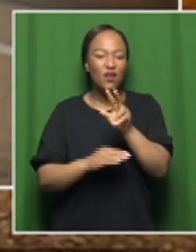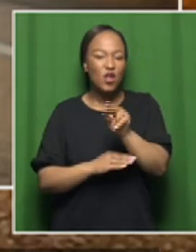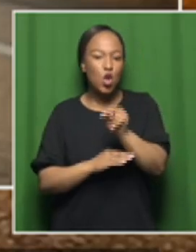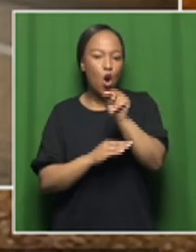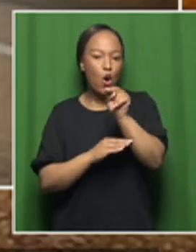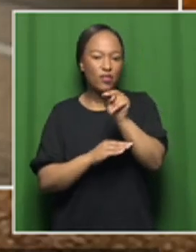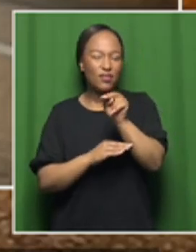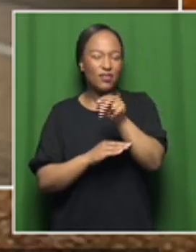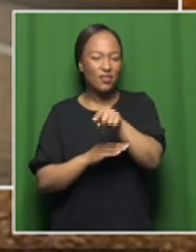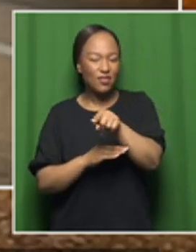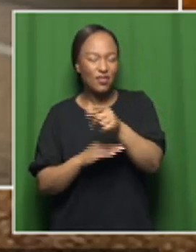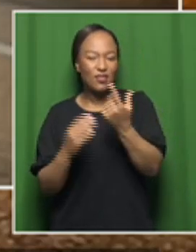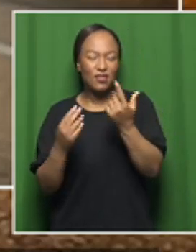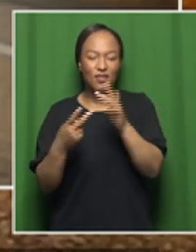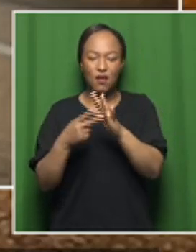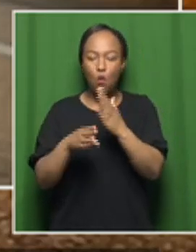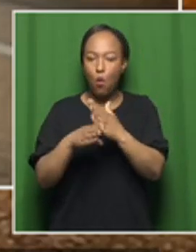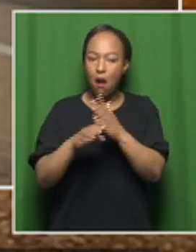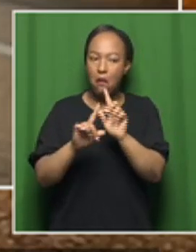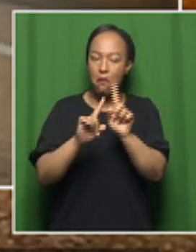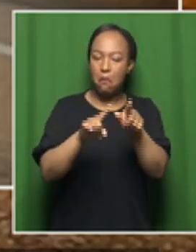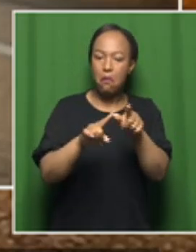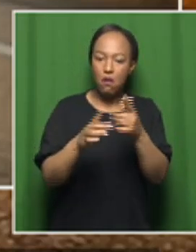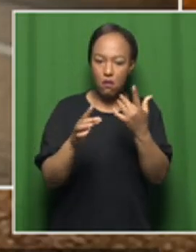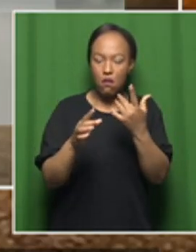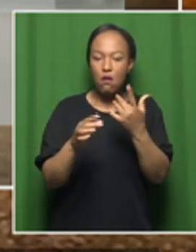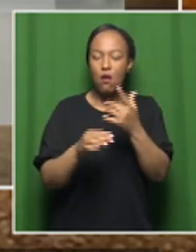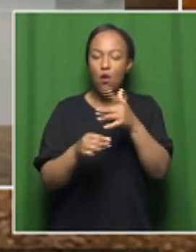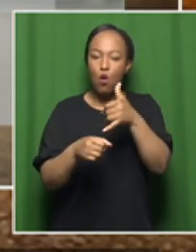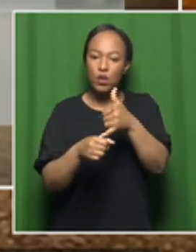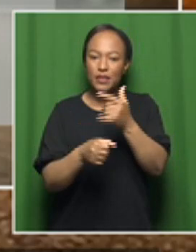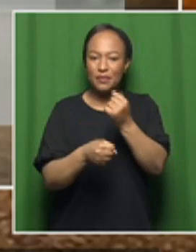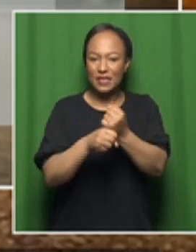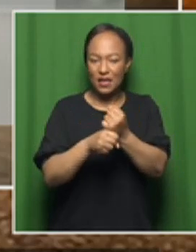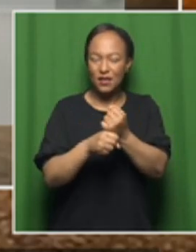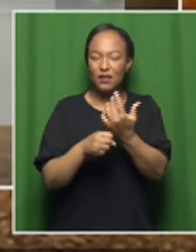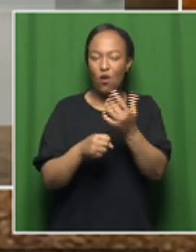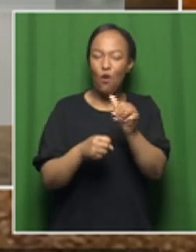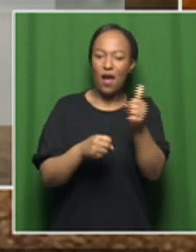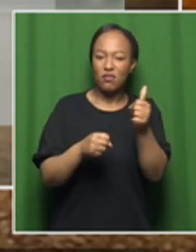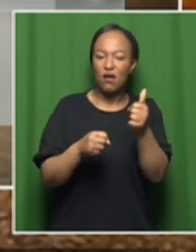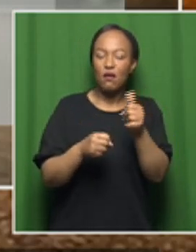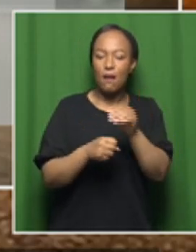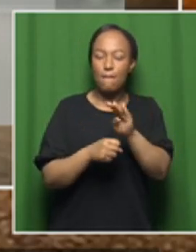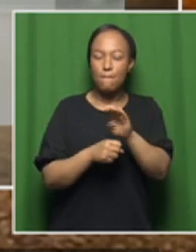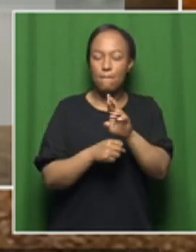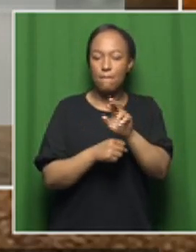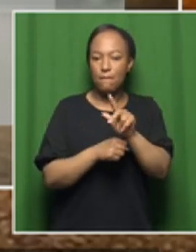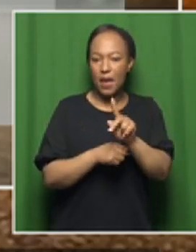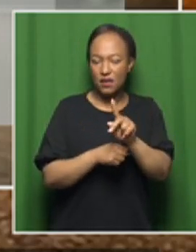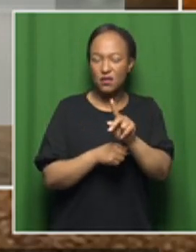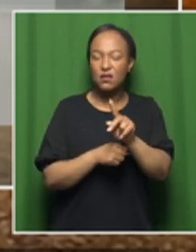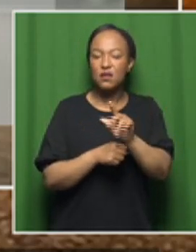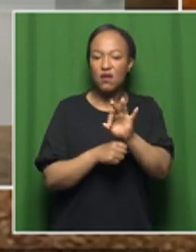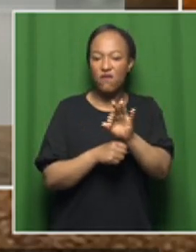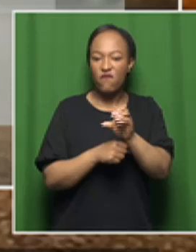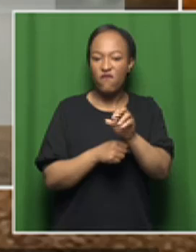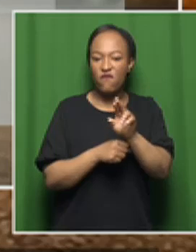to get down to work in sort of Bedfordview and Germiston areas. Also, here's an important traffic alert coming